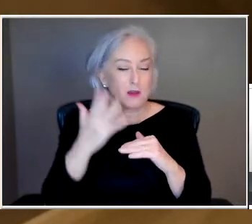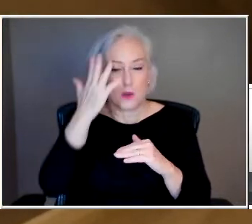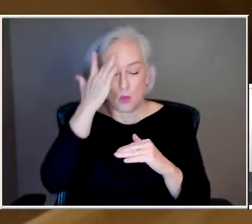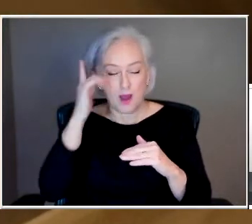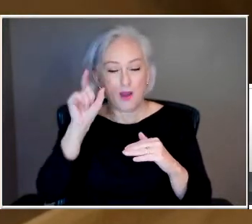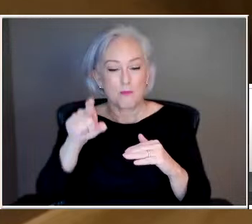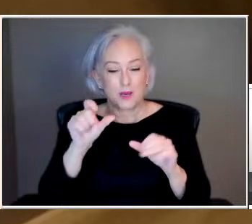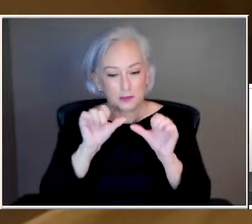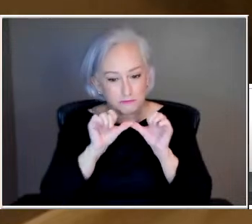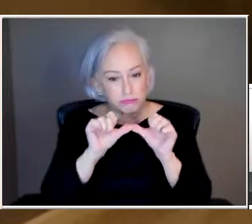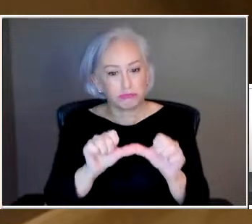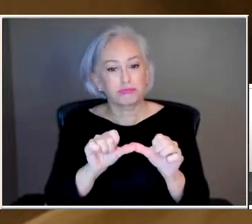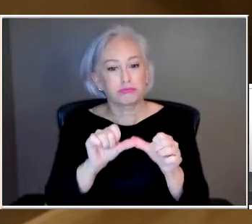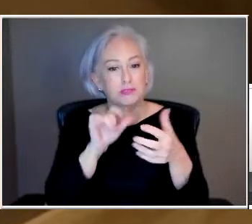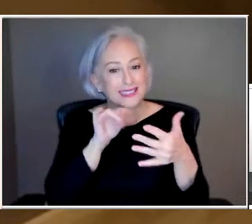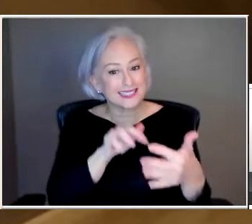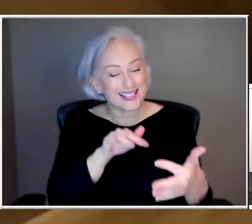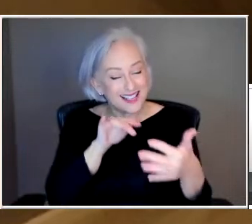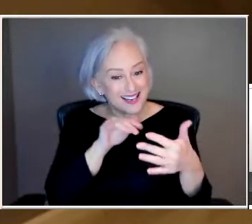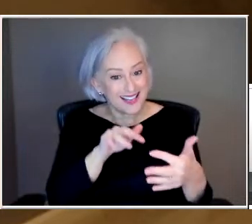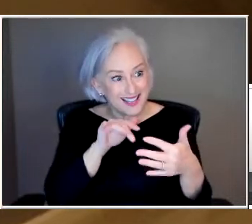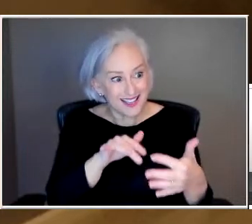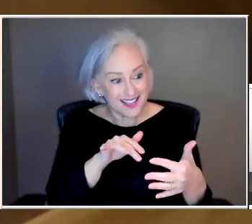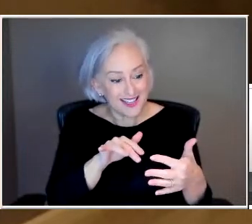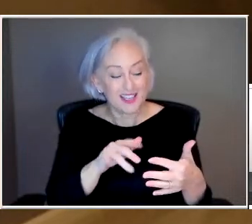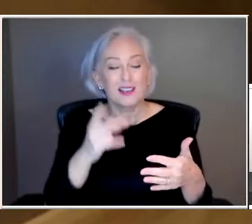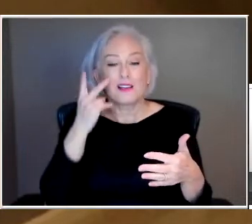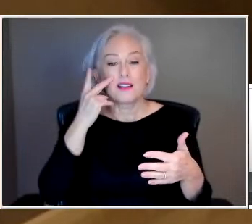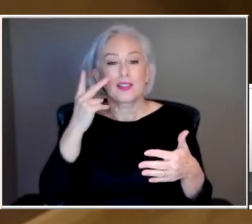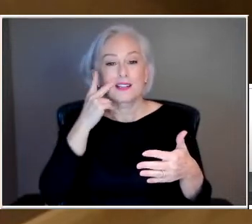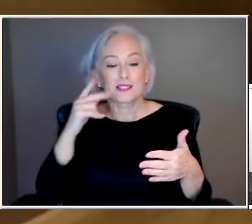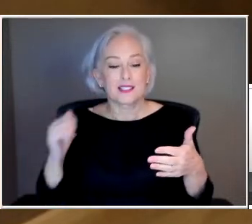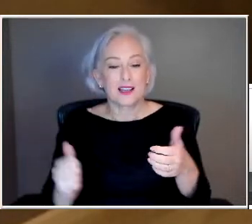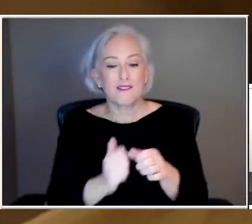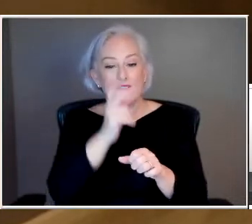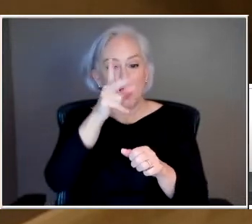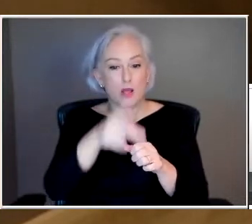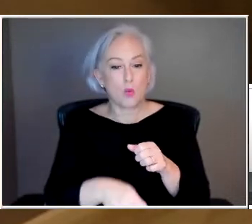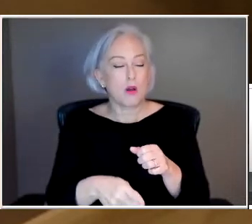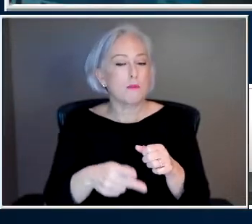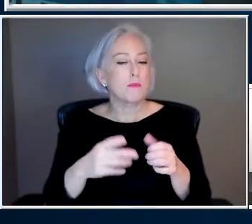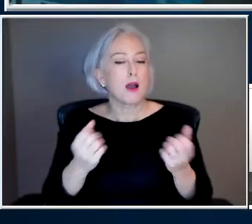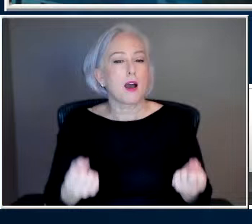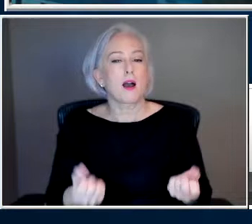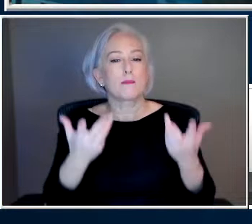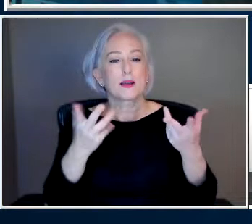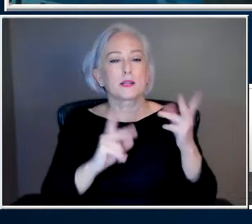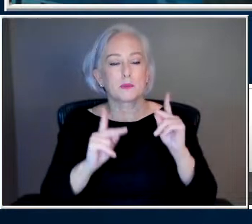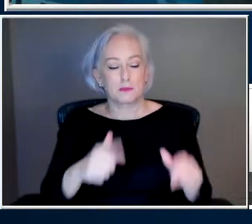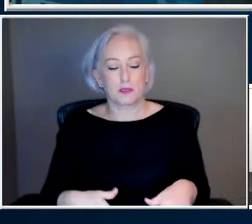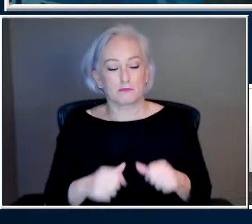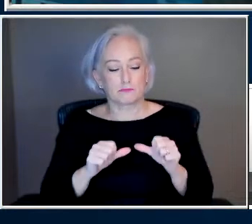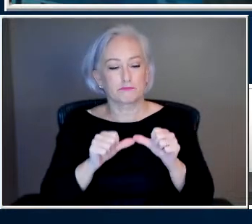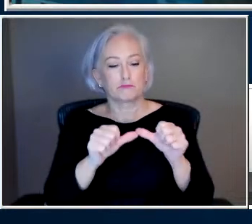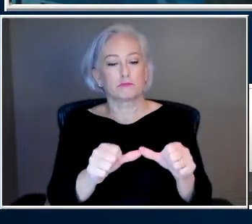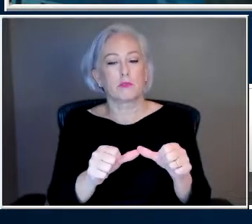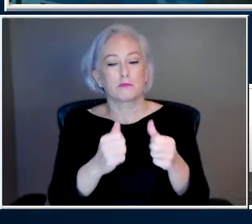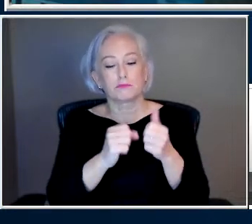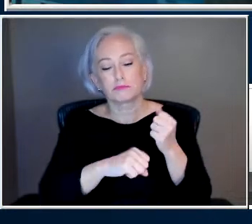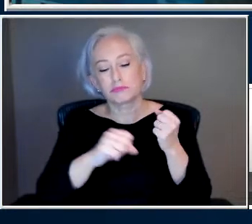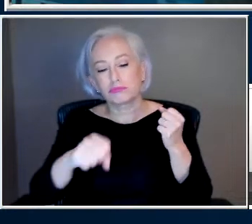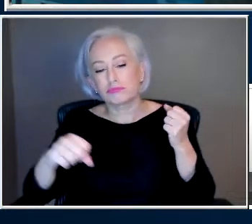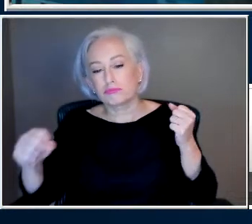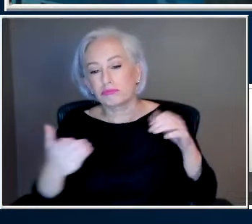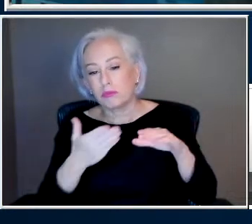complete and then wait for a follow-up of that in terms of survival results. Got it. So a vaccine to keep any cancer from